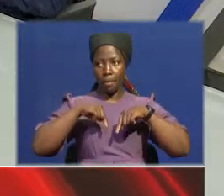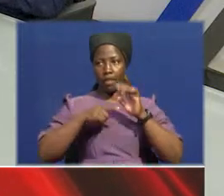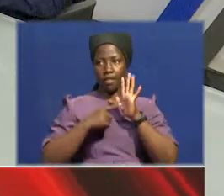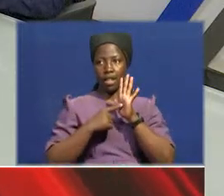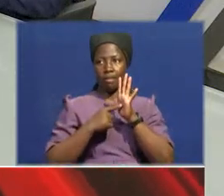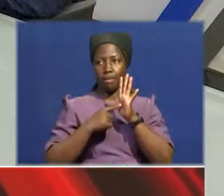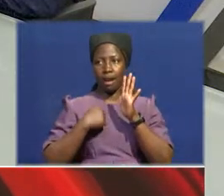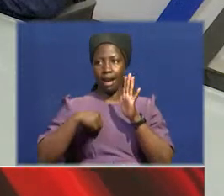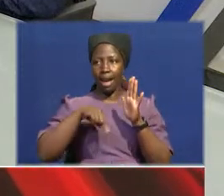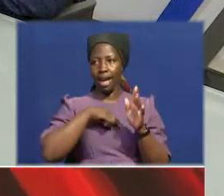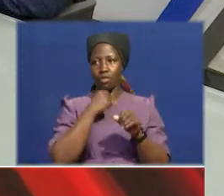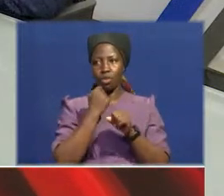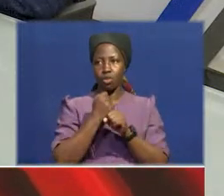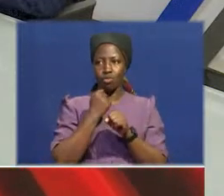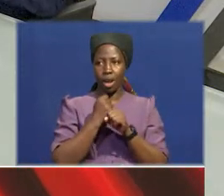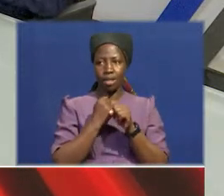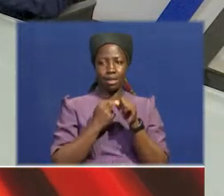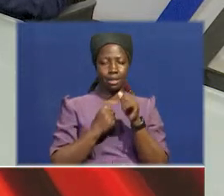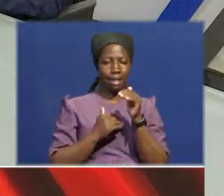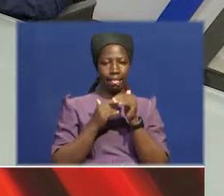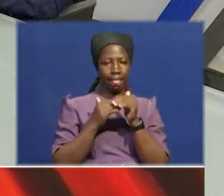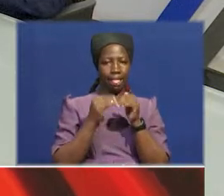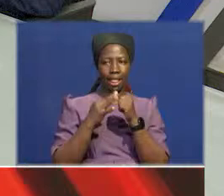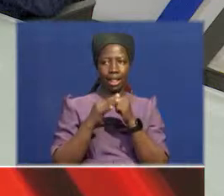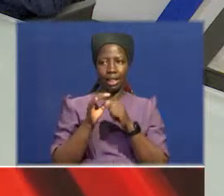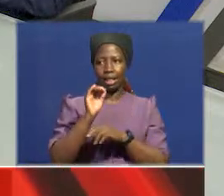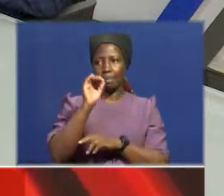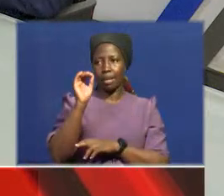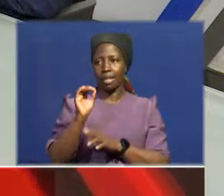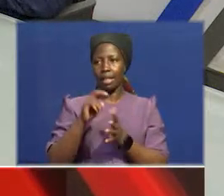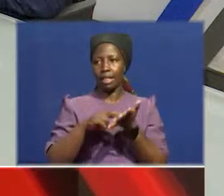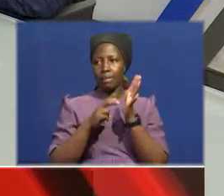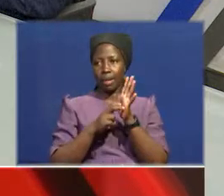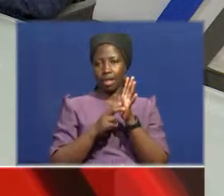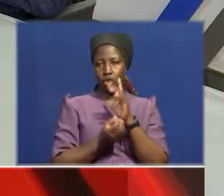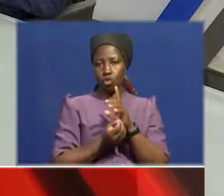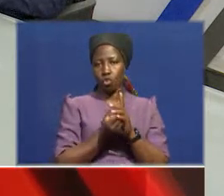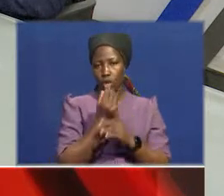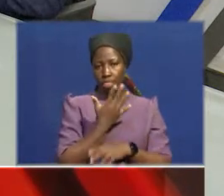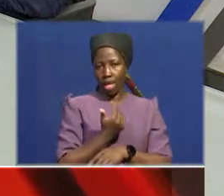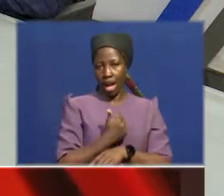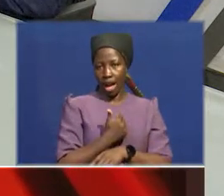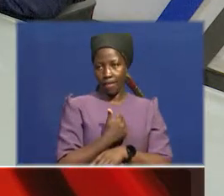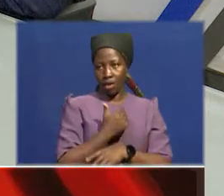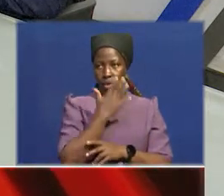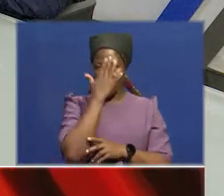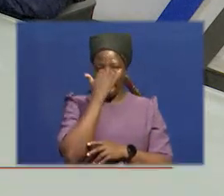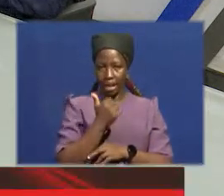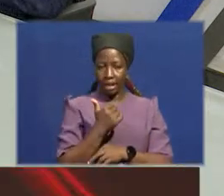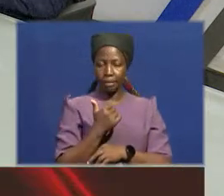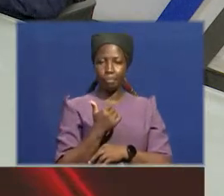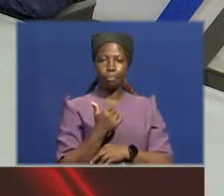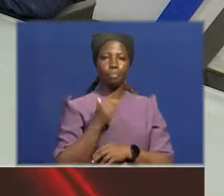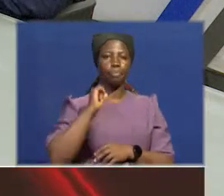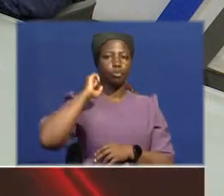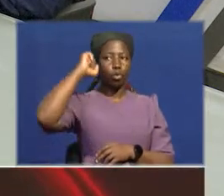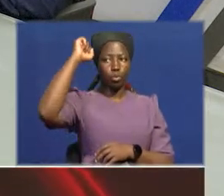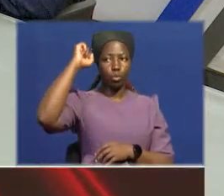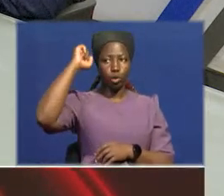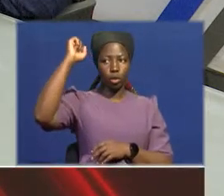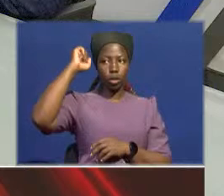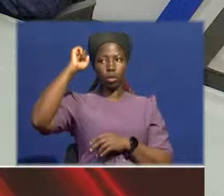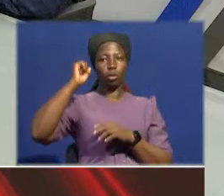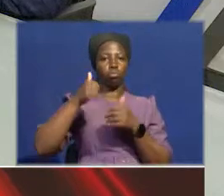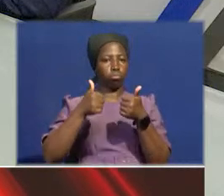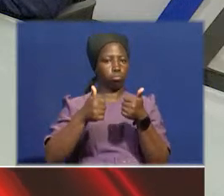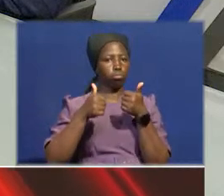for us, we operate at 80%. That shows this growth. One, it's been attributed by political stability.